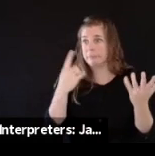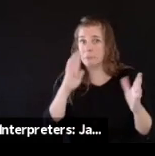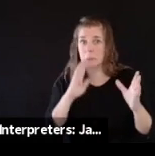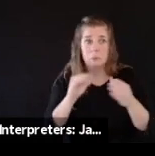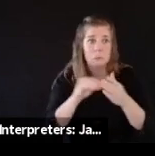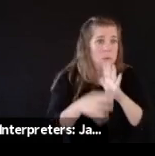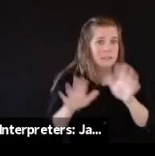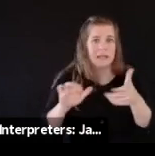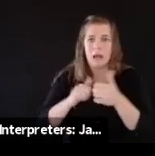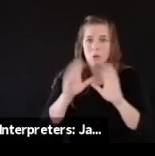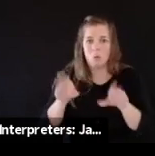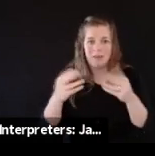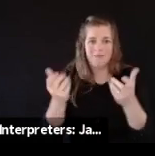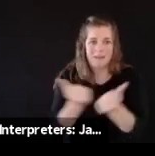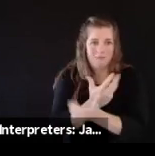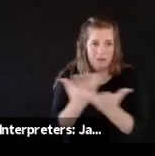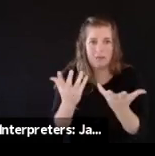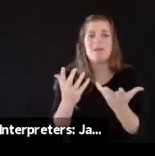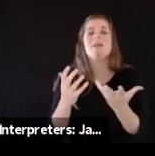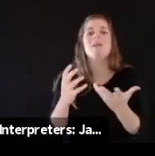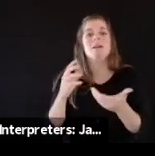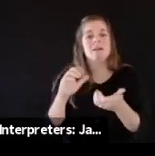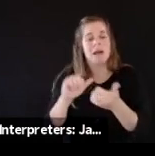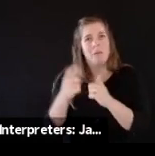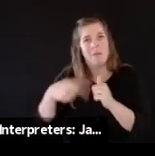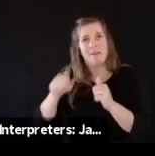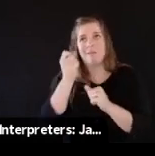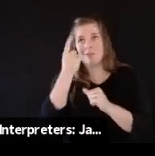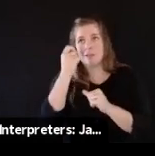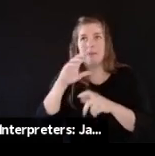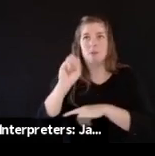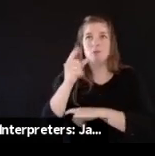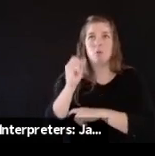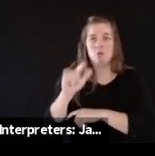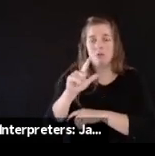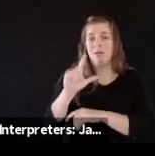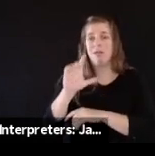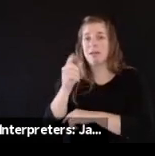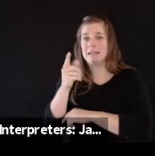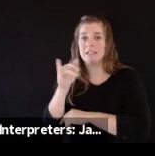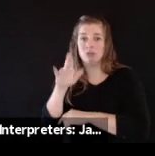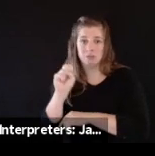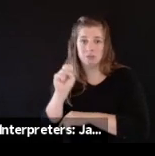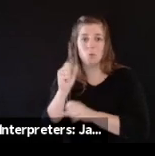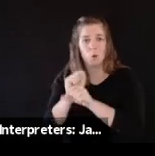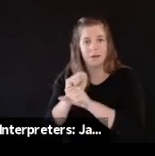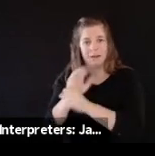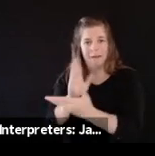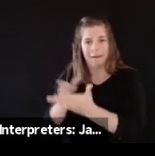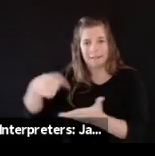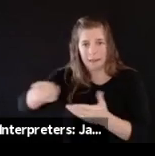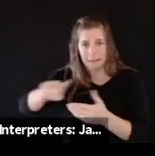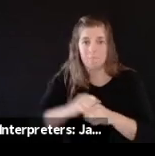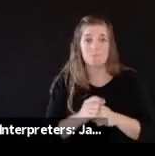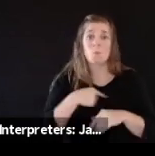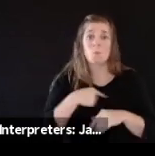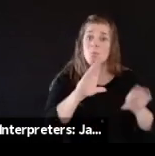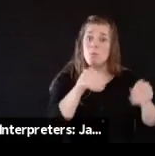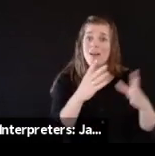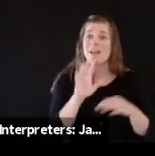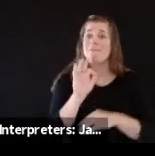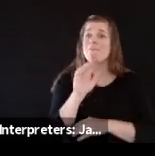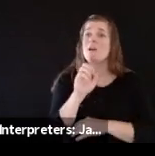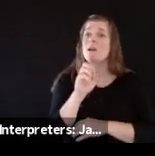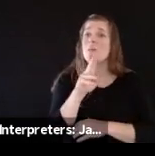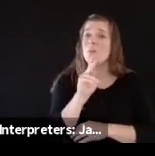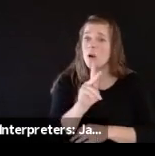understand the social conditions that are working against them. Through providing a framework and a language for analysis, making space